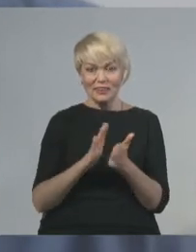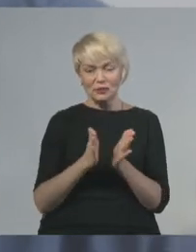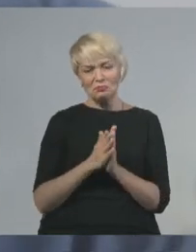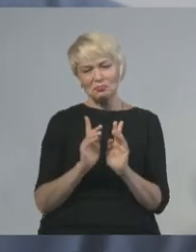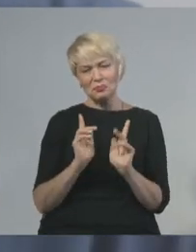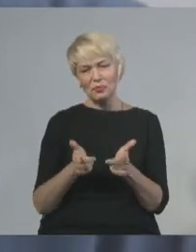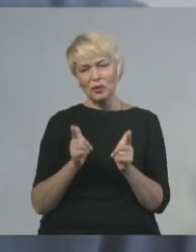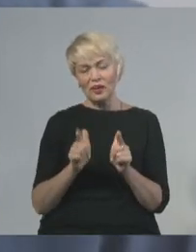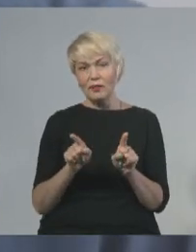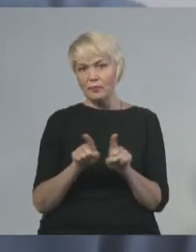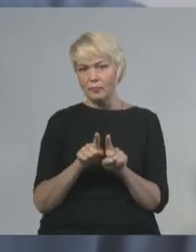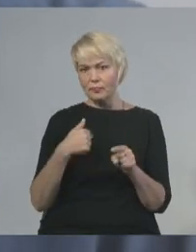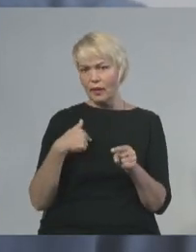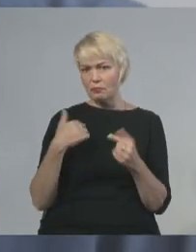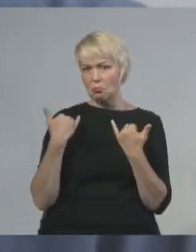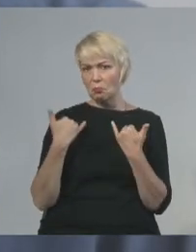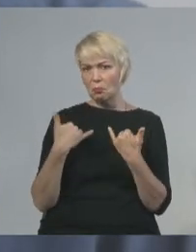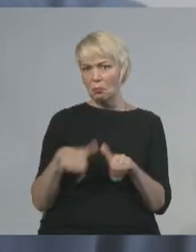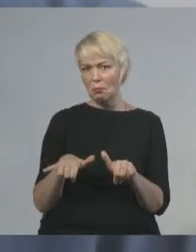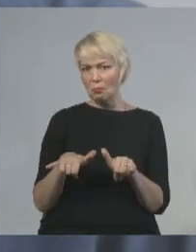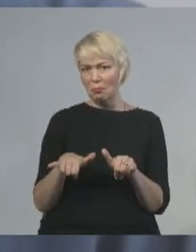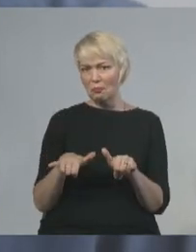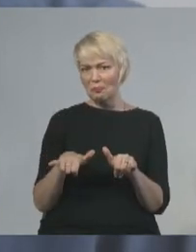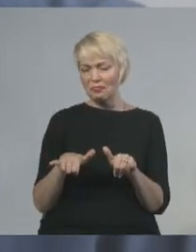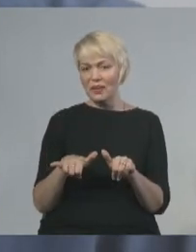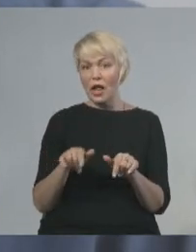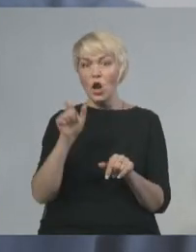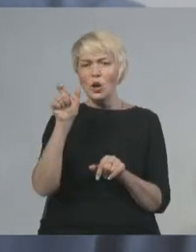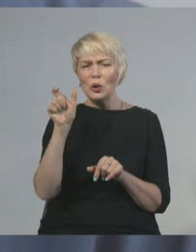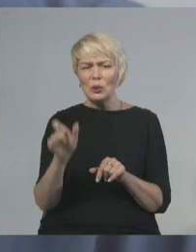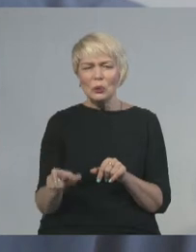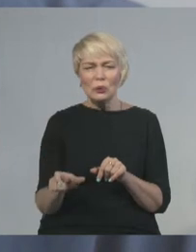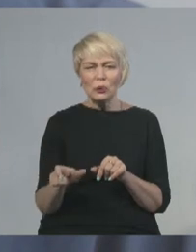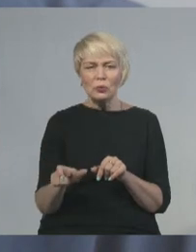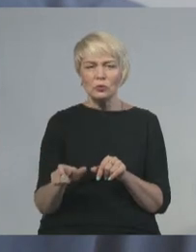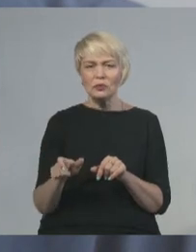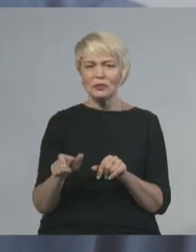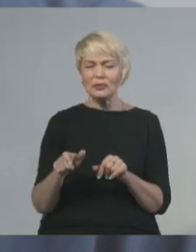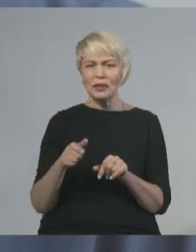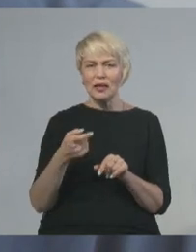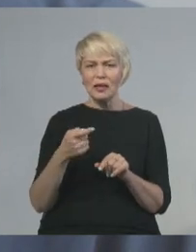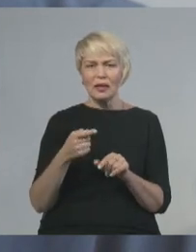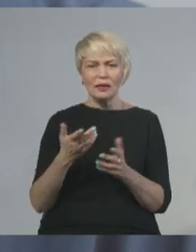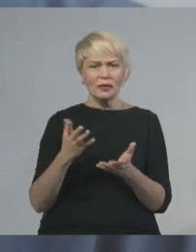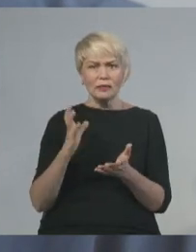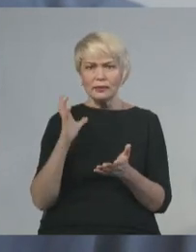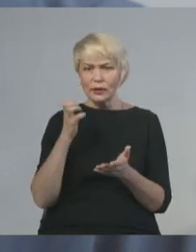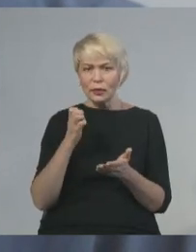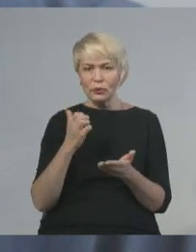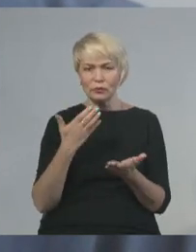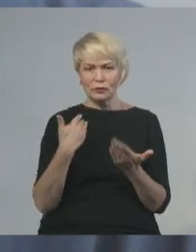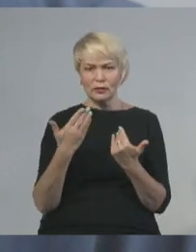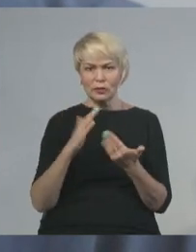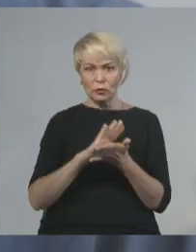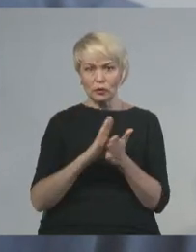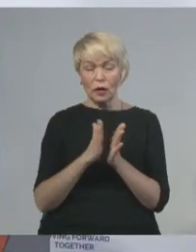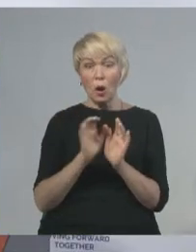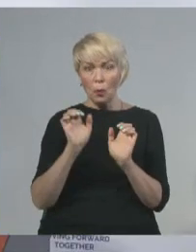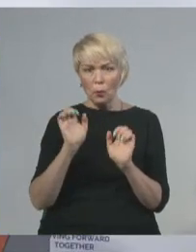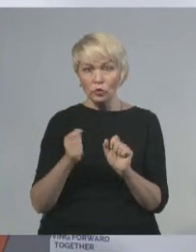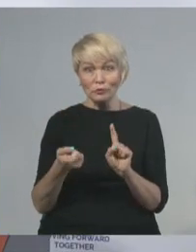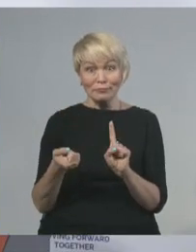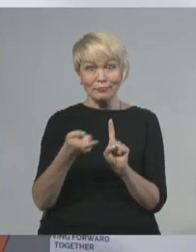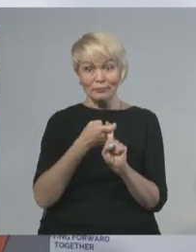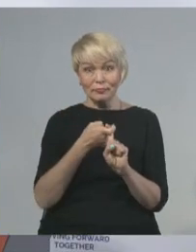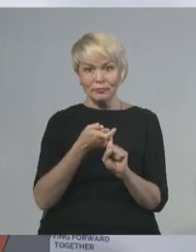well yeah story i i forgot was the what was the the other question i was asking about well about conspiracy